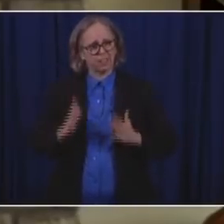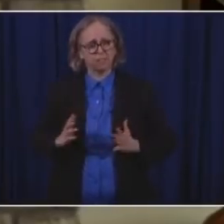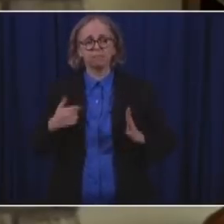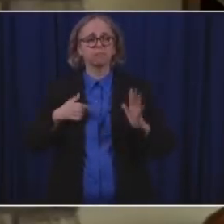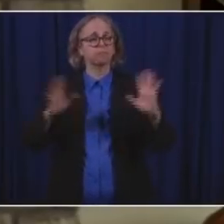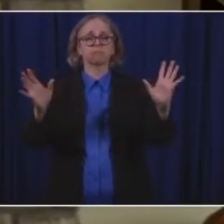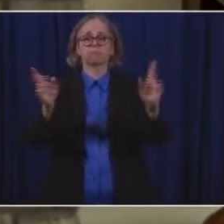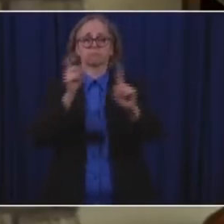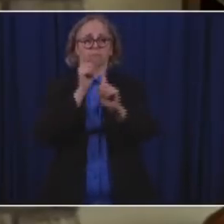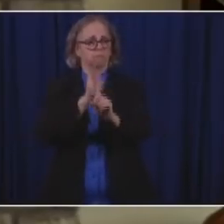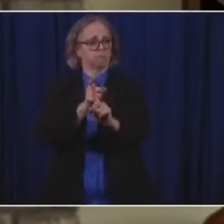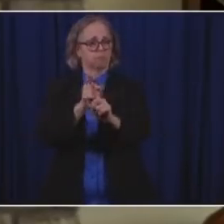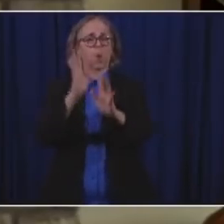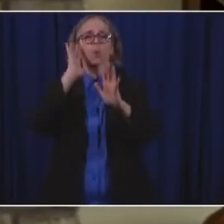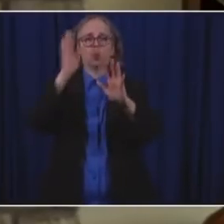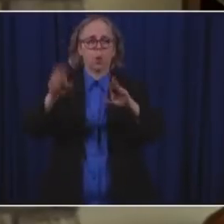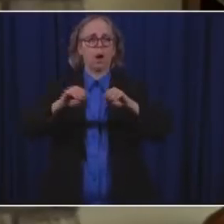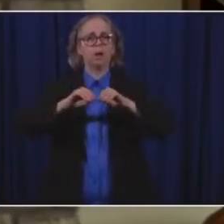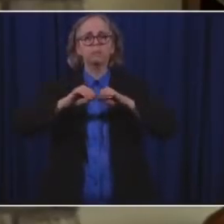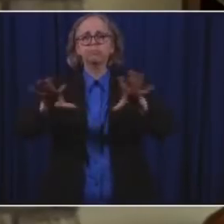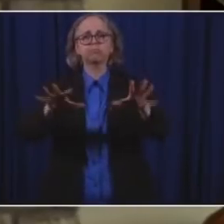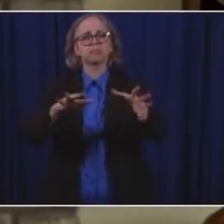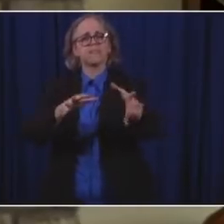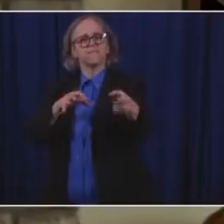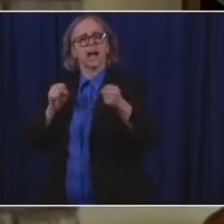as quickly as we get it.